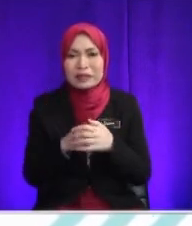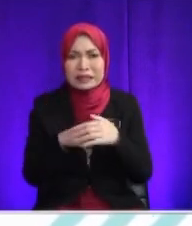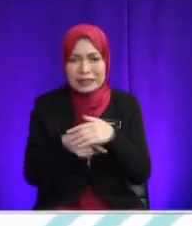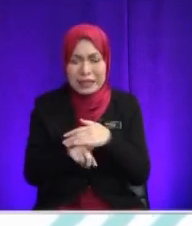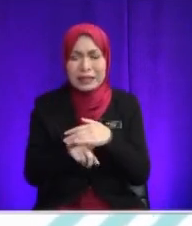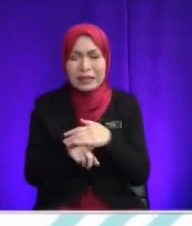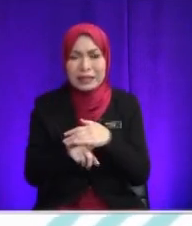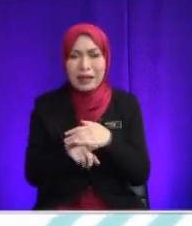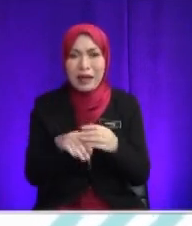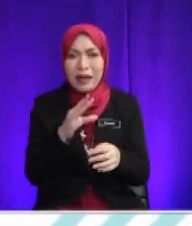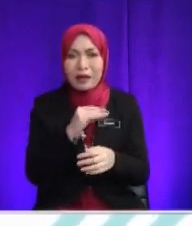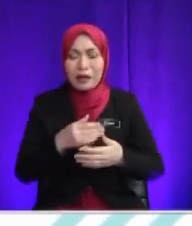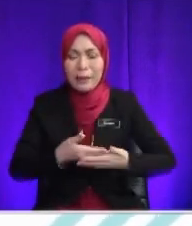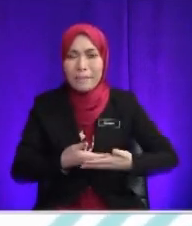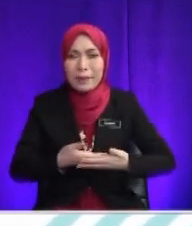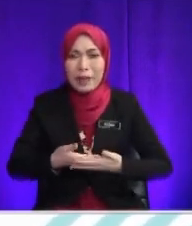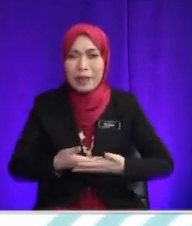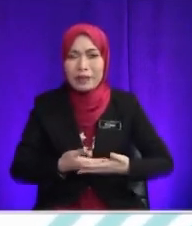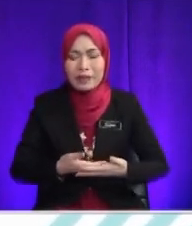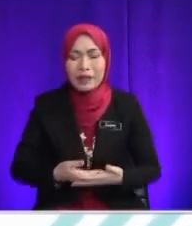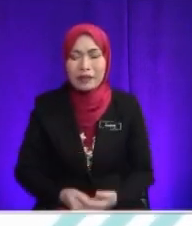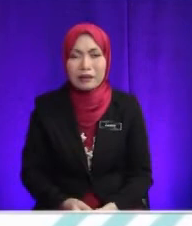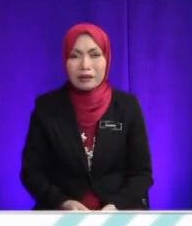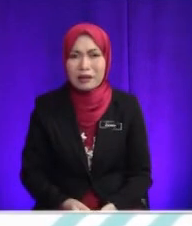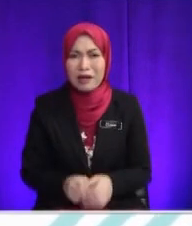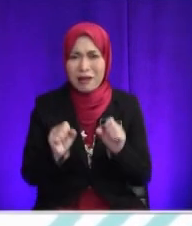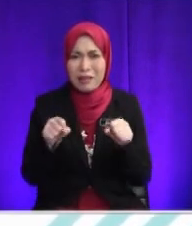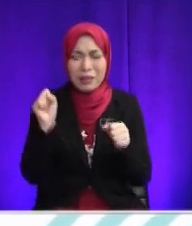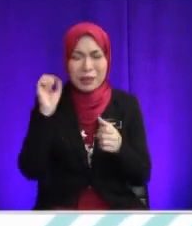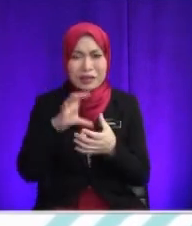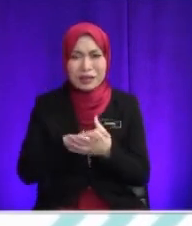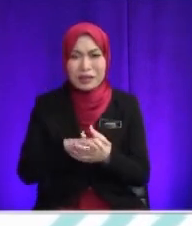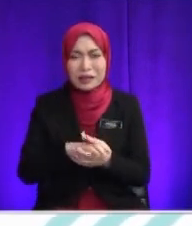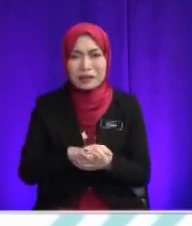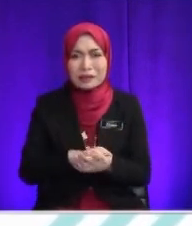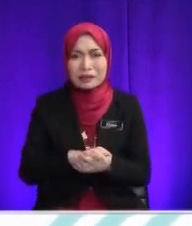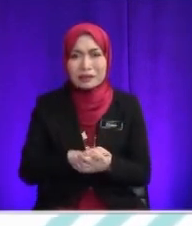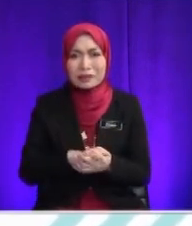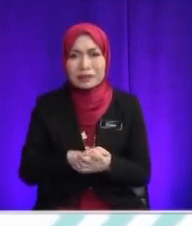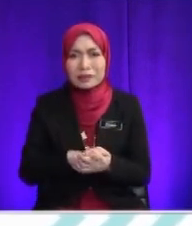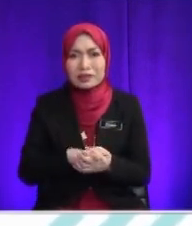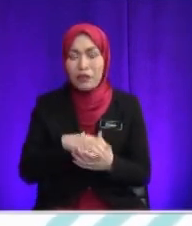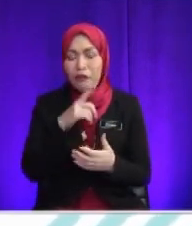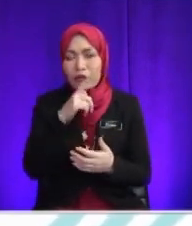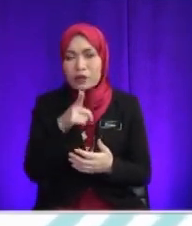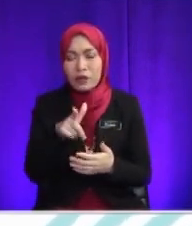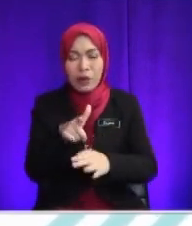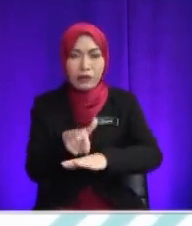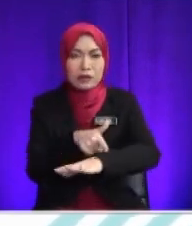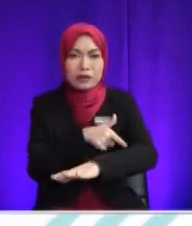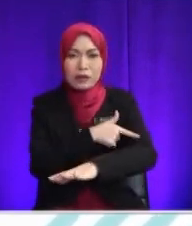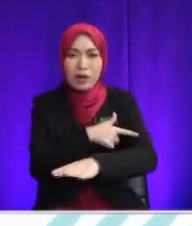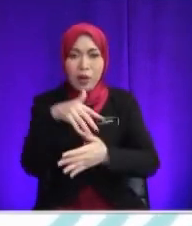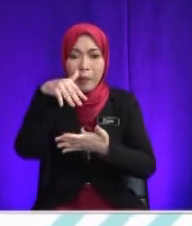sentenced to 5 years in prison. Can you believe it? He should have got a life sentence or the death penalty, if you ask